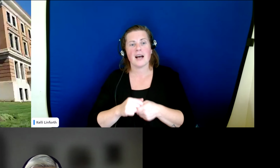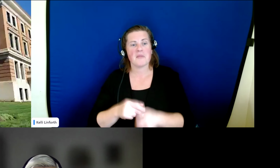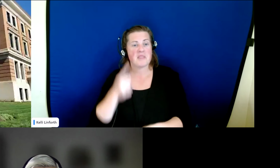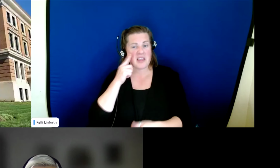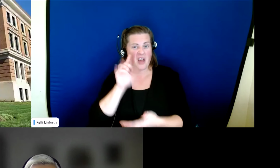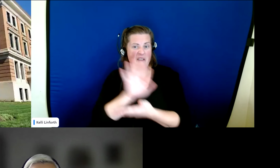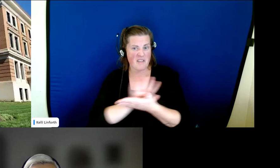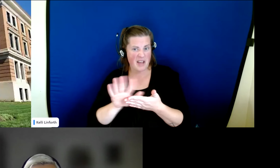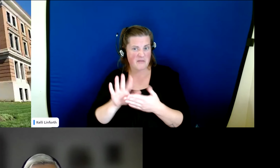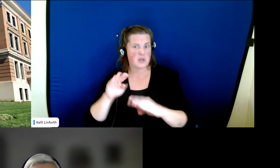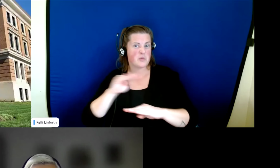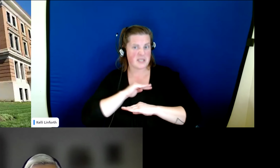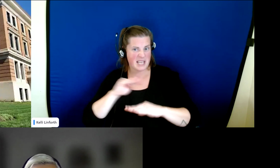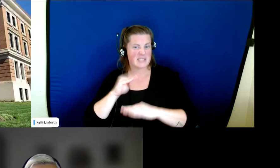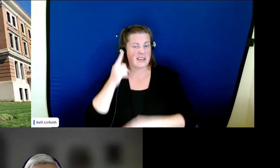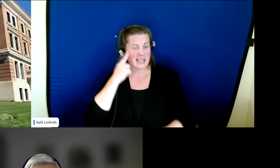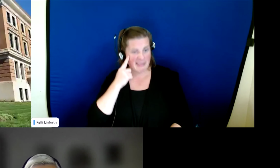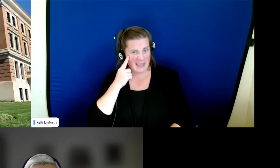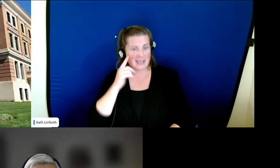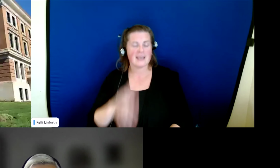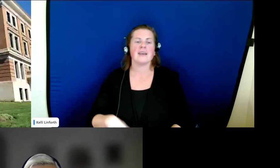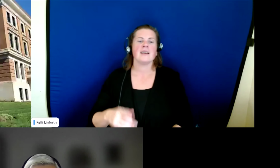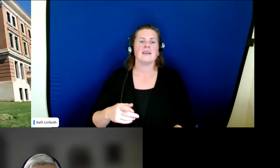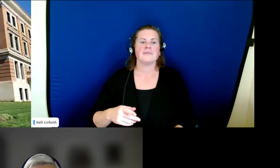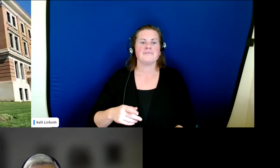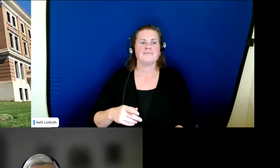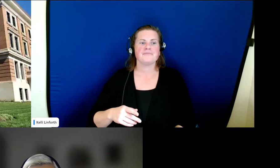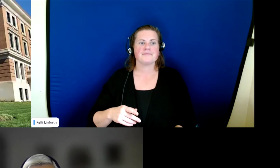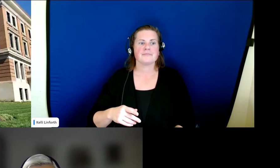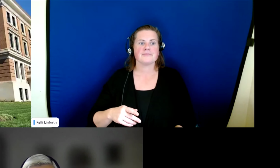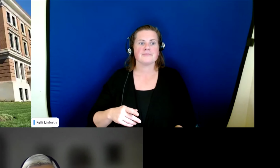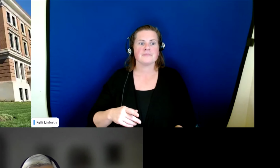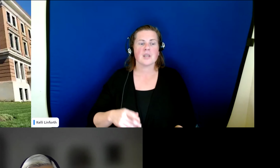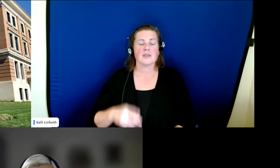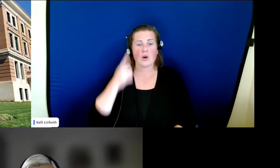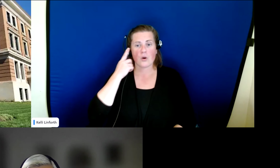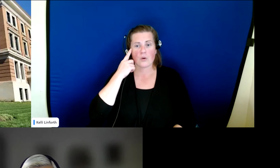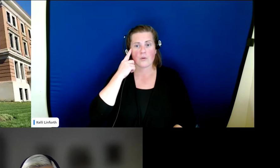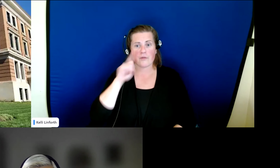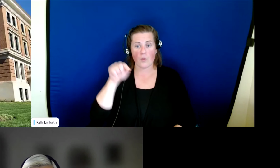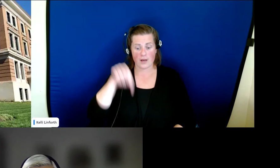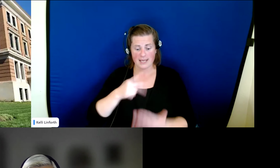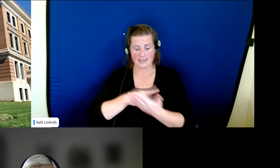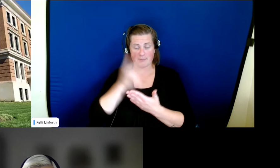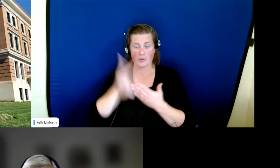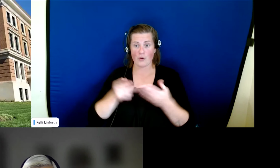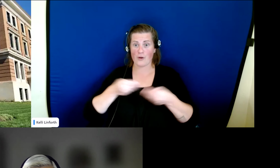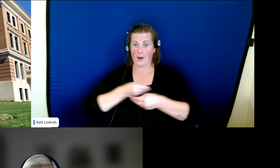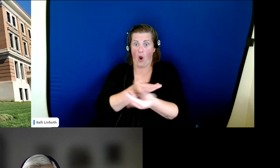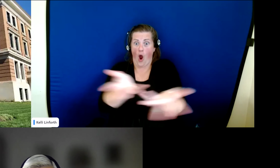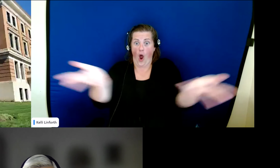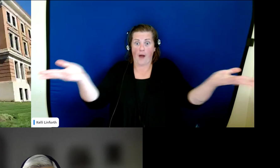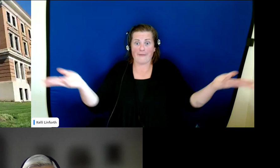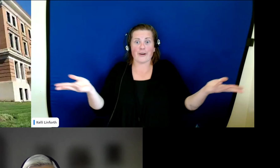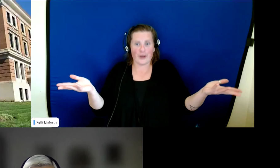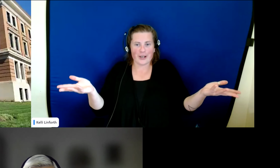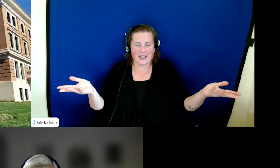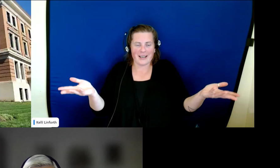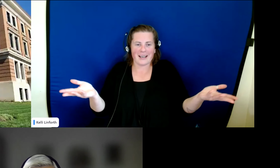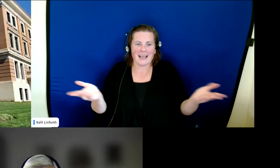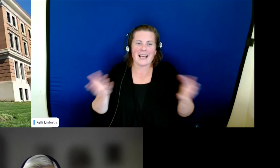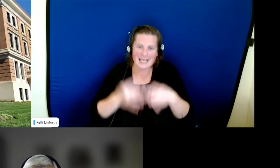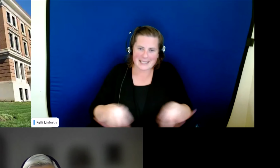of time. So certainly, for widespread offering of the program, that would clearly be an